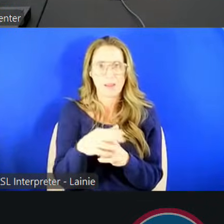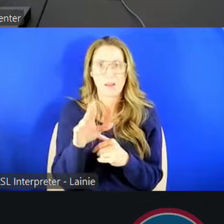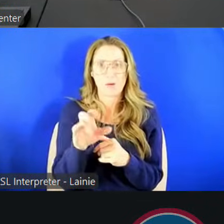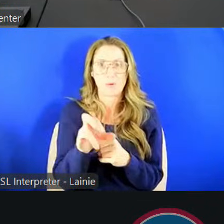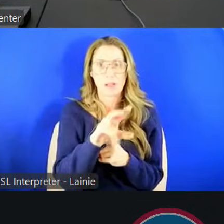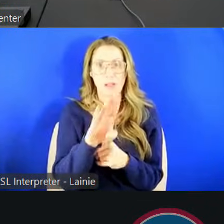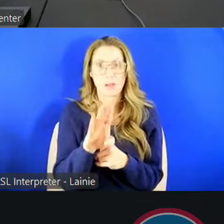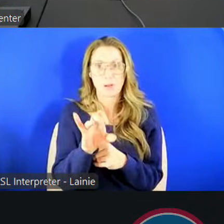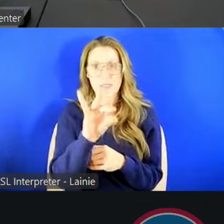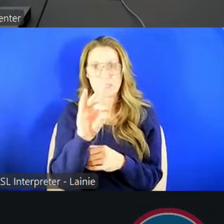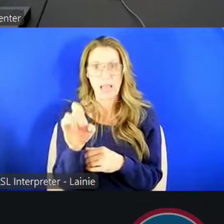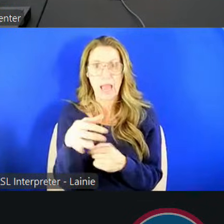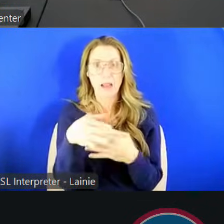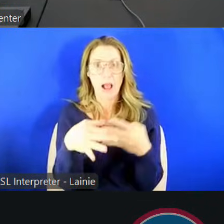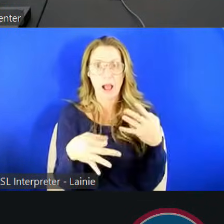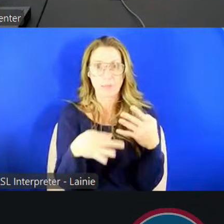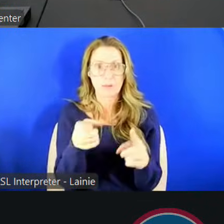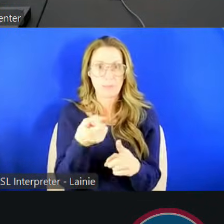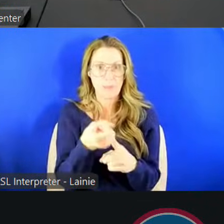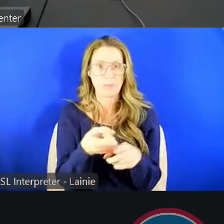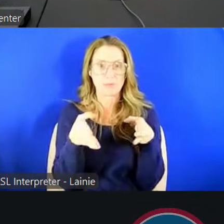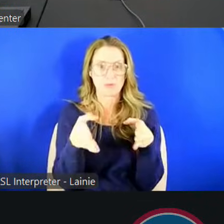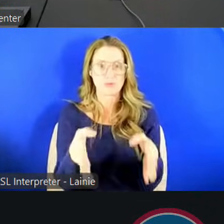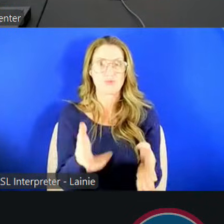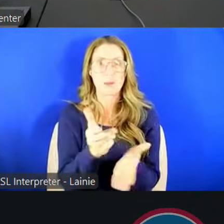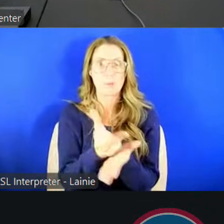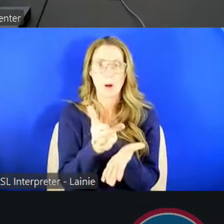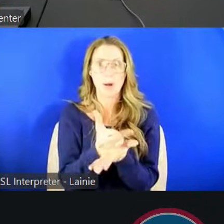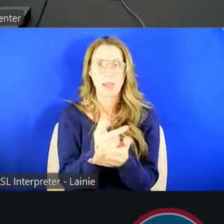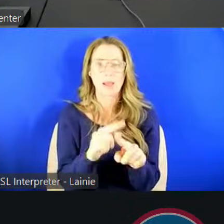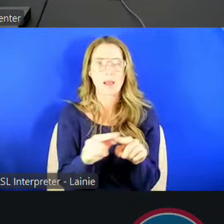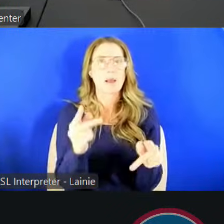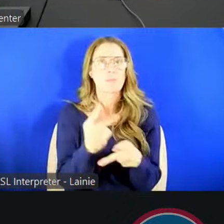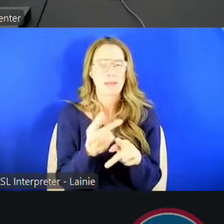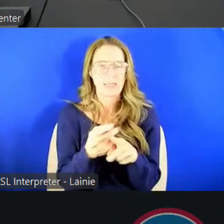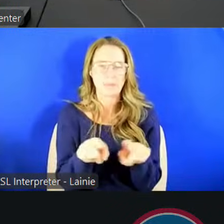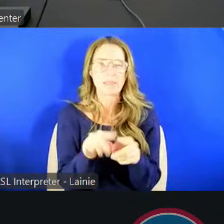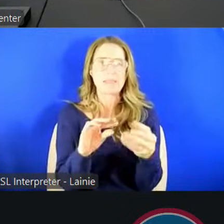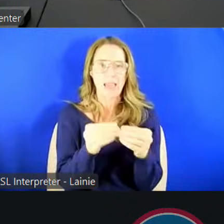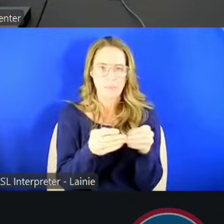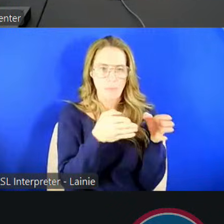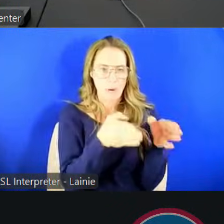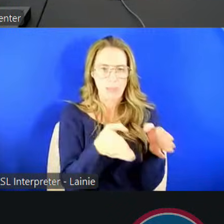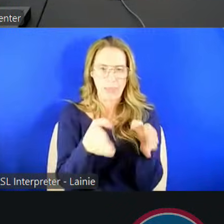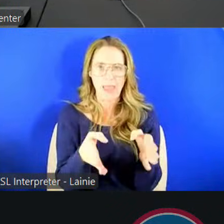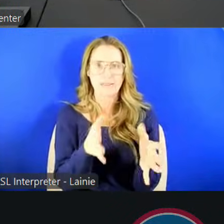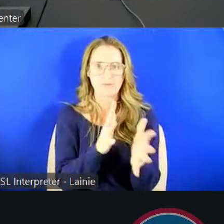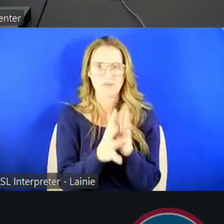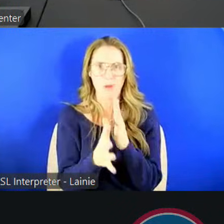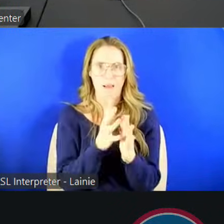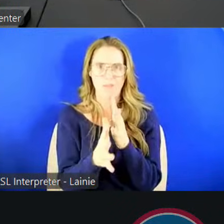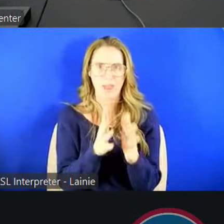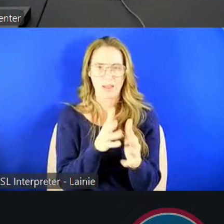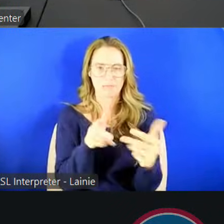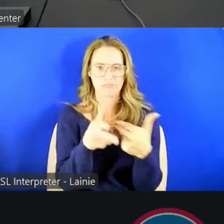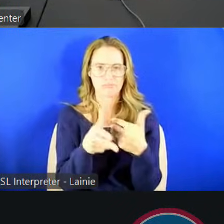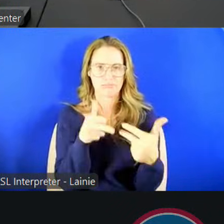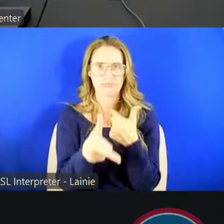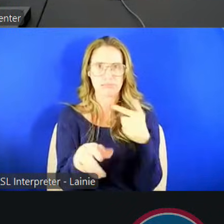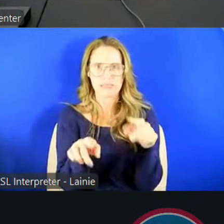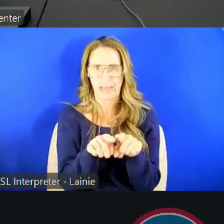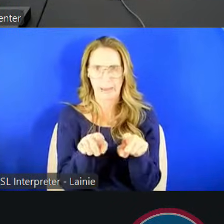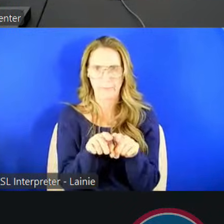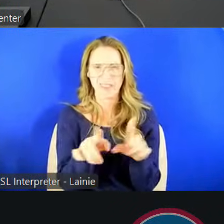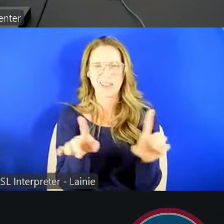which would impact street parking, but maintain the same number of lanes of traffic. So there's different trade-offs